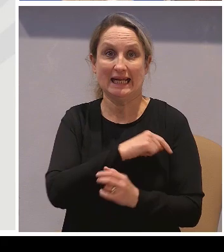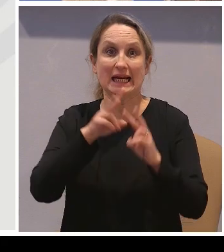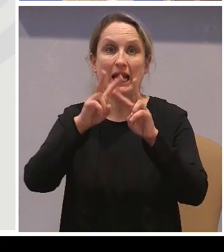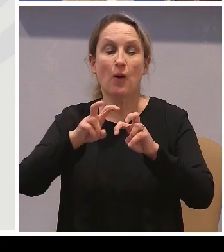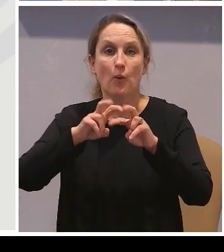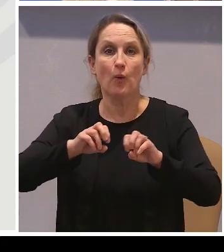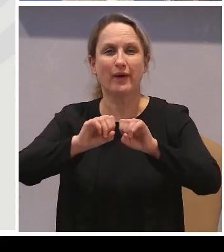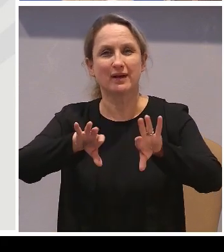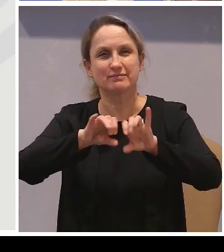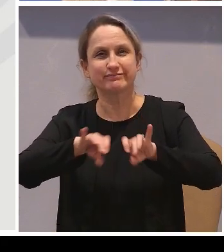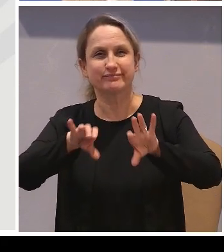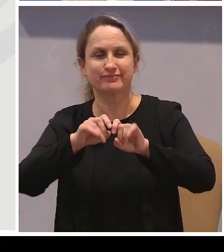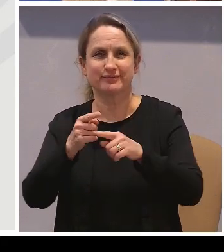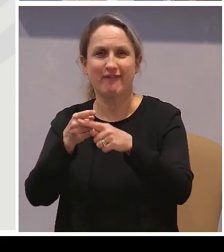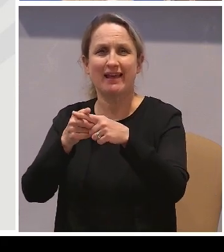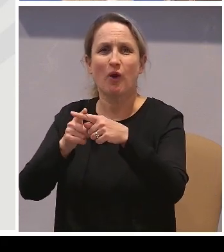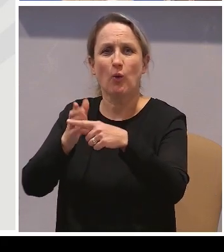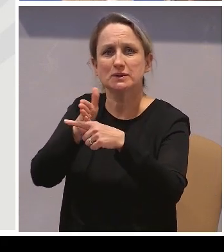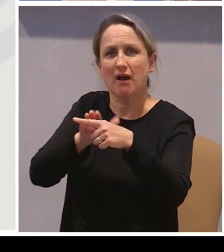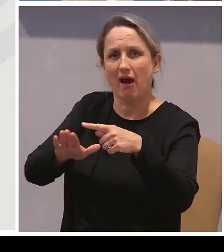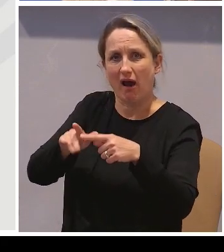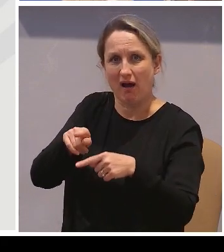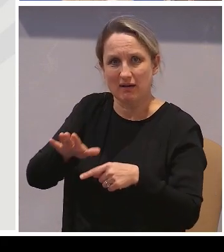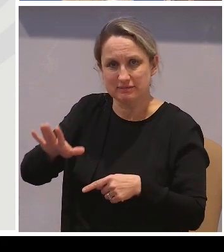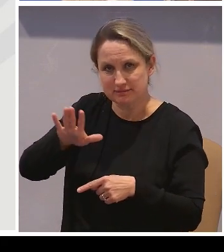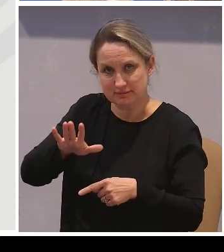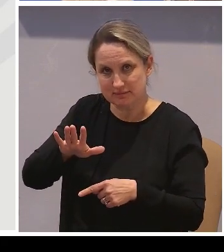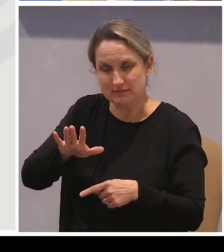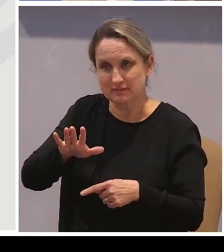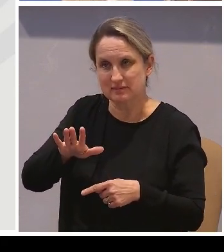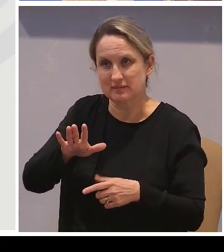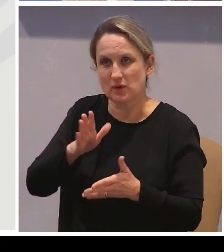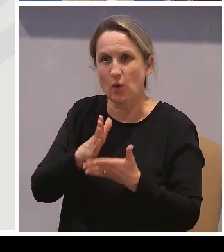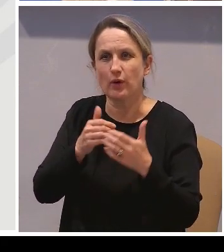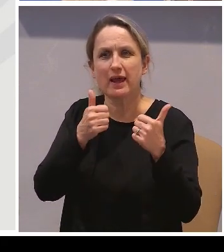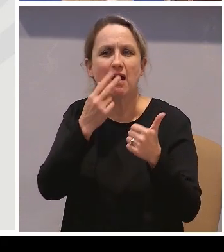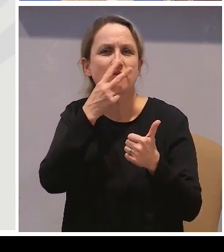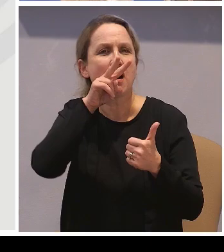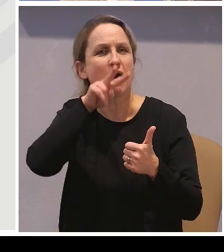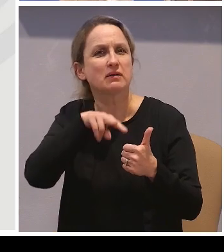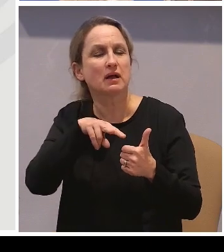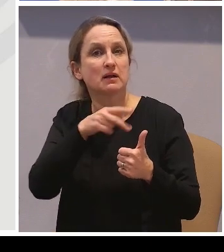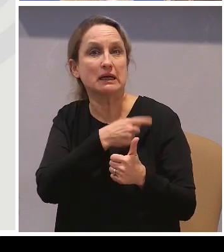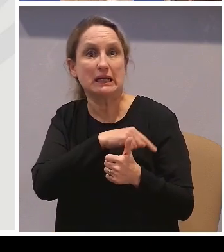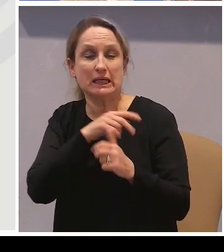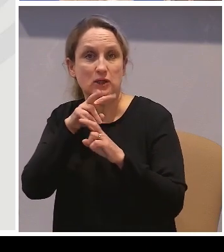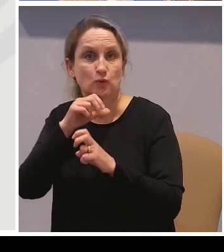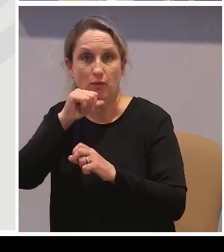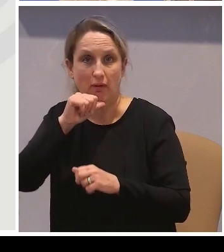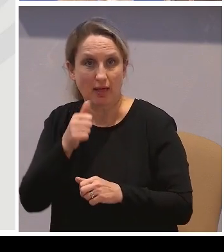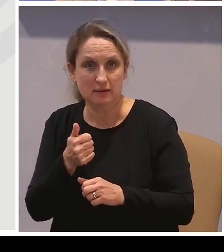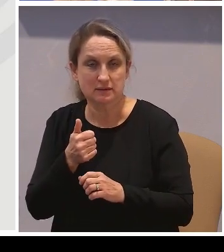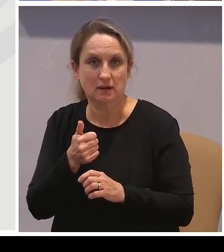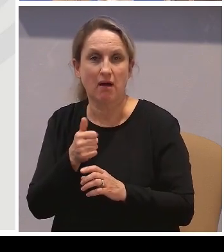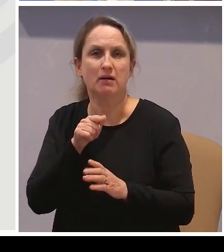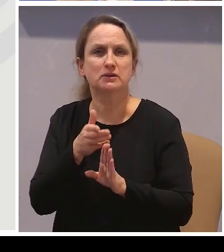siis üks väike osa. then we have been speaking about the clinical On trials. hea vaadata ka seda, et kui kliinilist uuringut ei saa, et siis on need